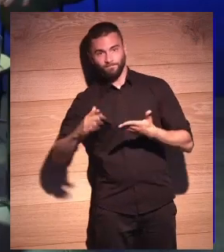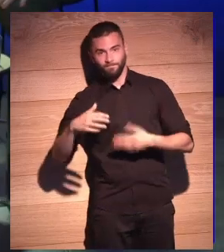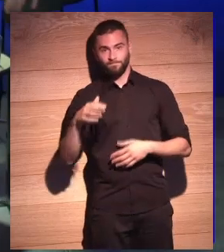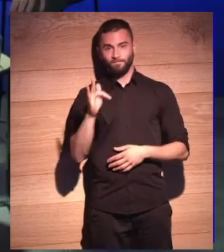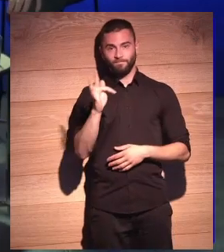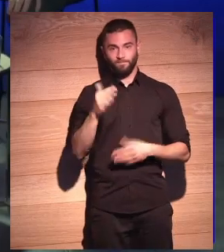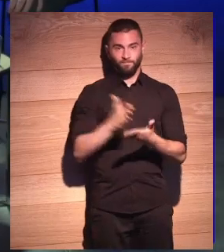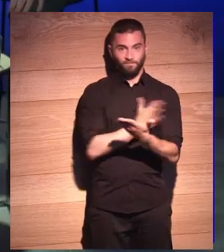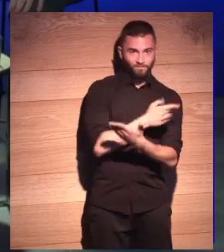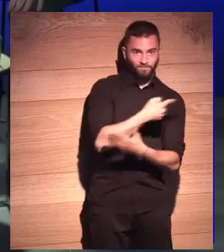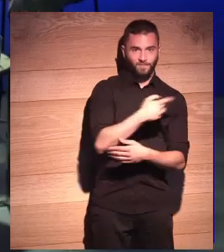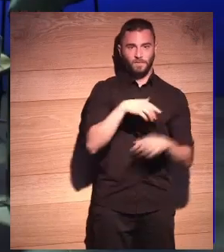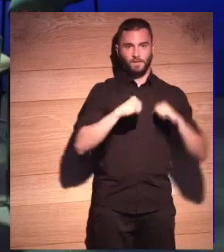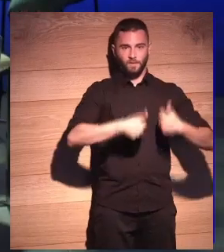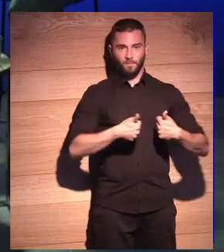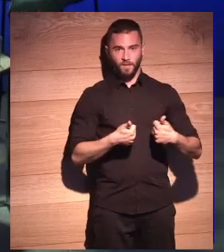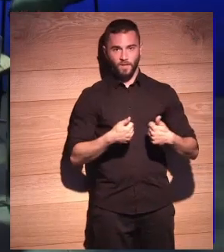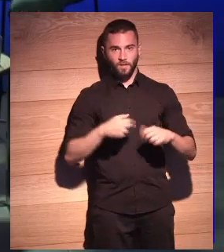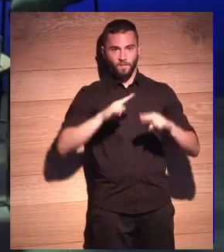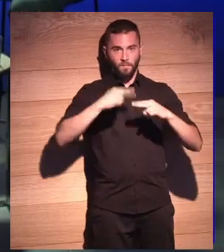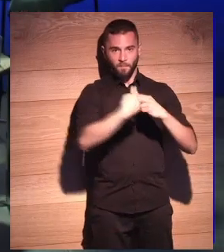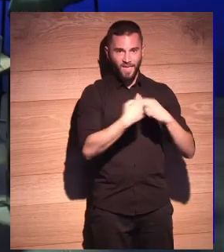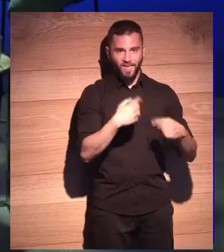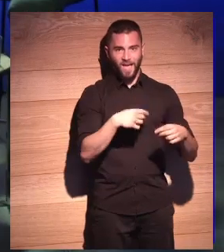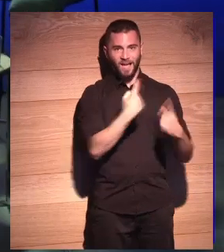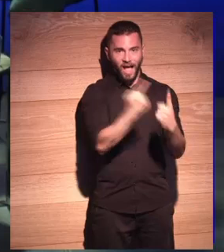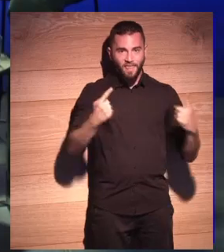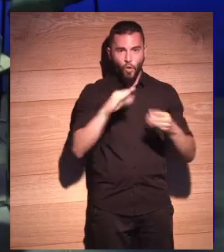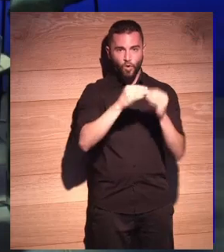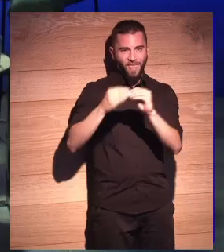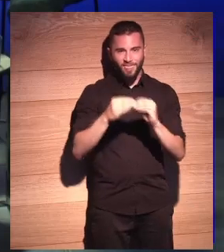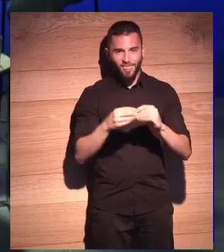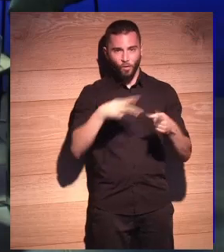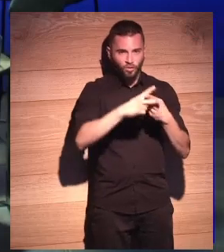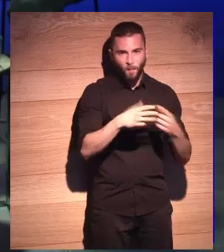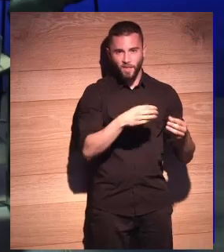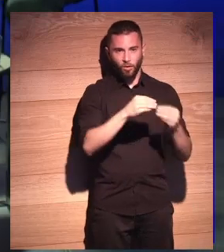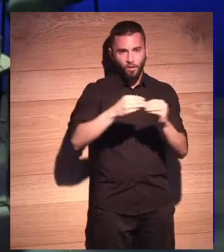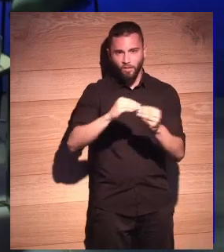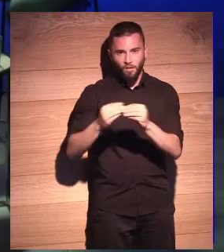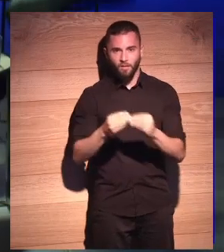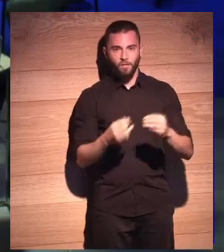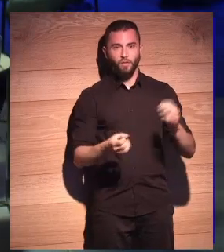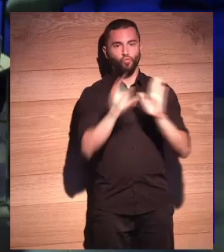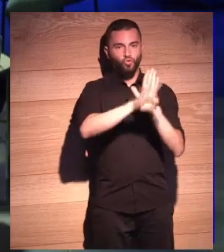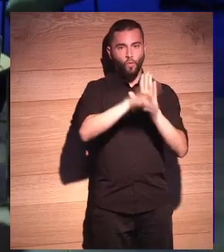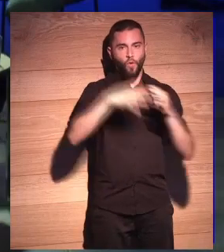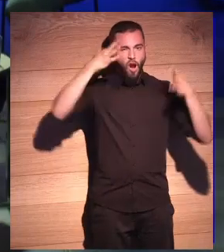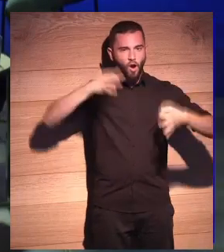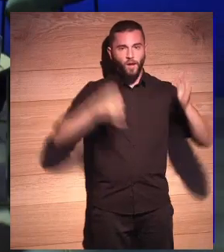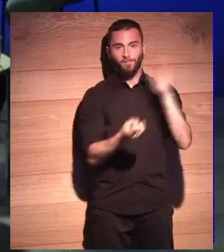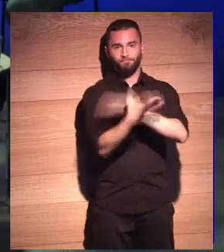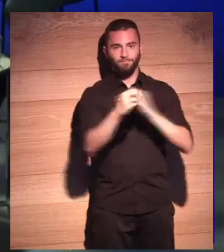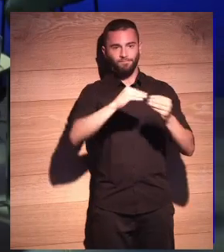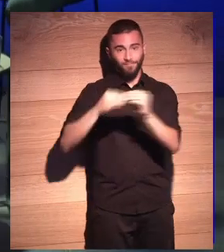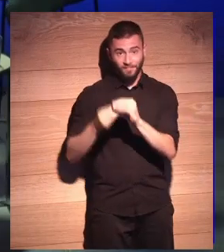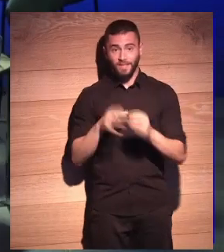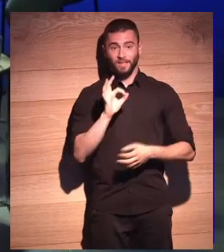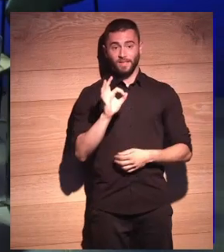I'm going to start with a bad one. In our case, each piece that we develop, each instrument, we develop original software,